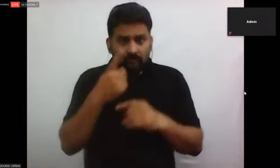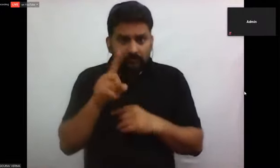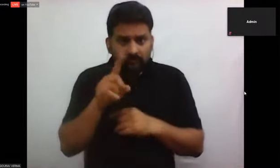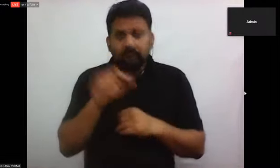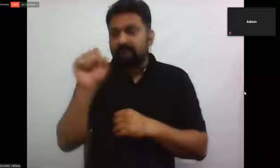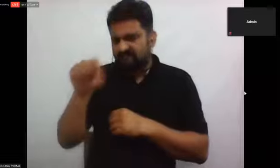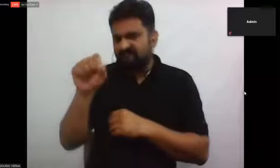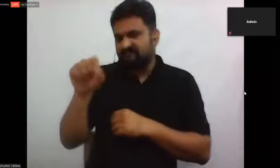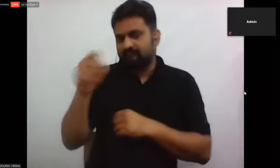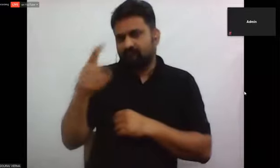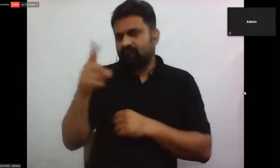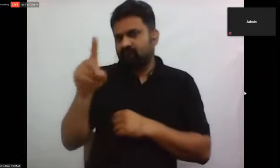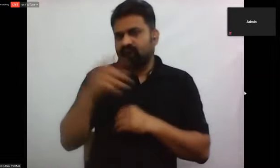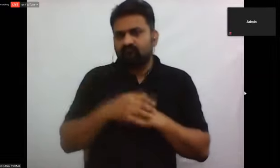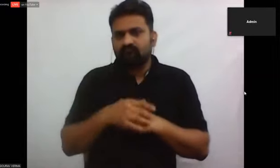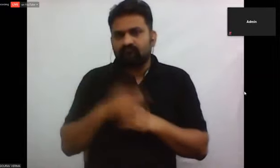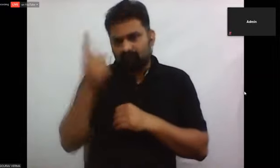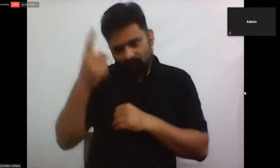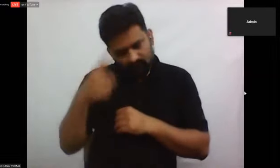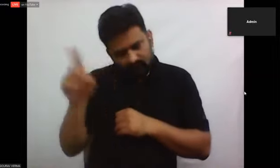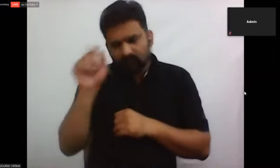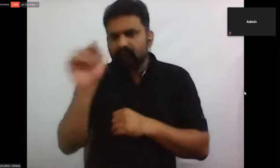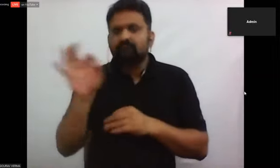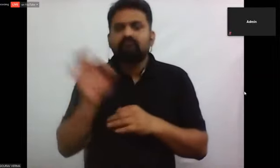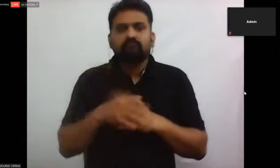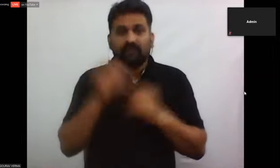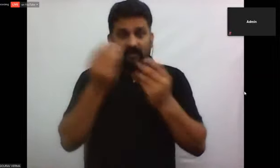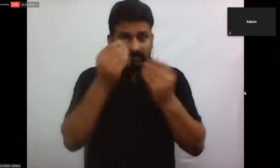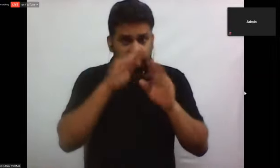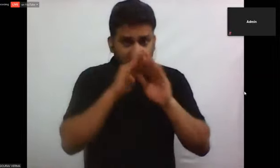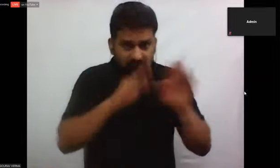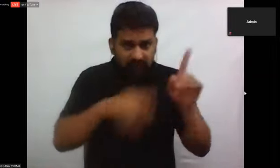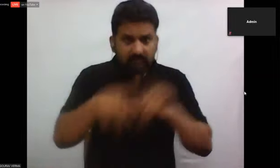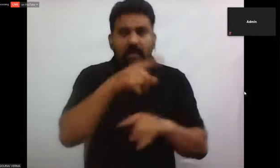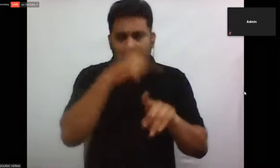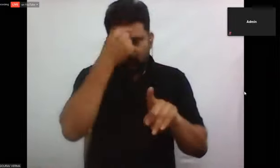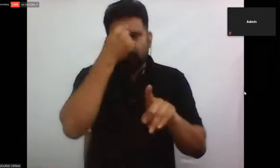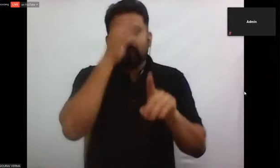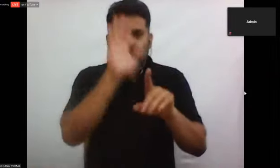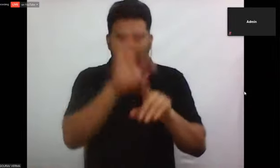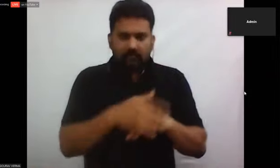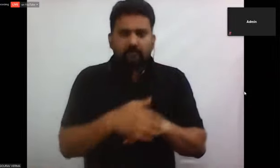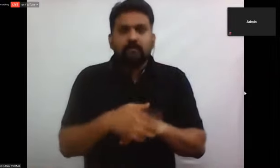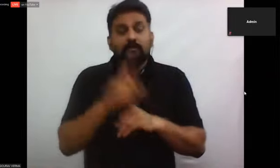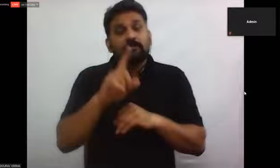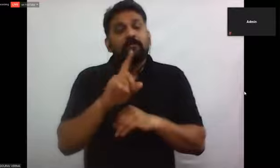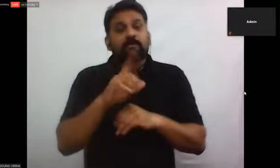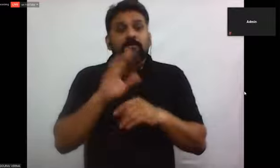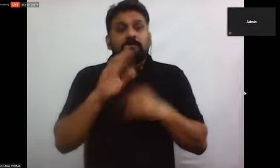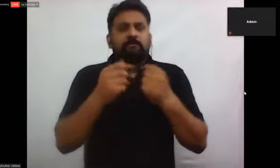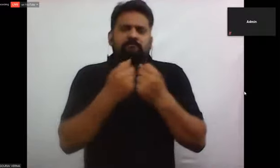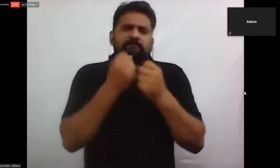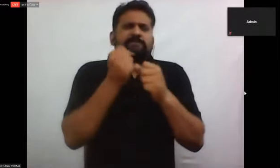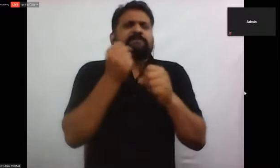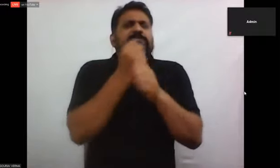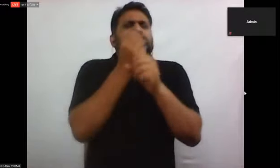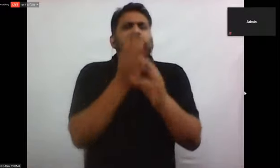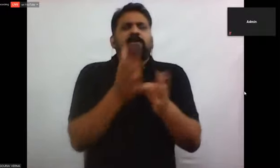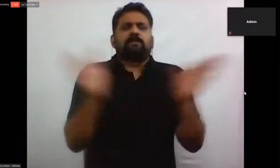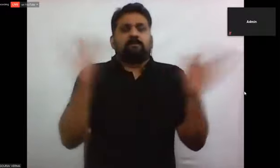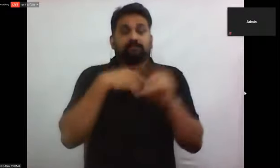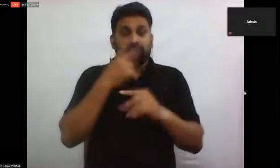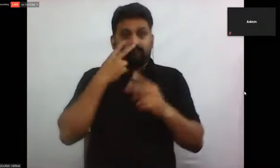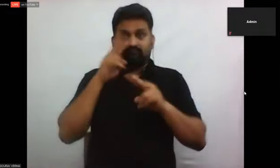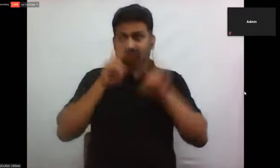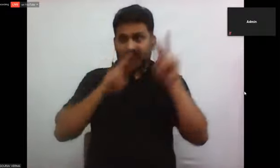ma'am, you're right ma'am. Some of the children have these problems, but then generally jab hum vision karte hai na,